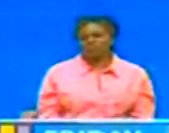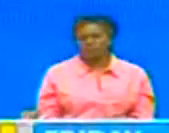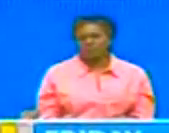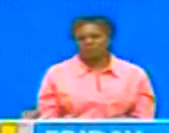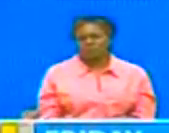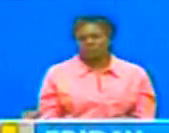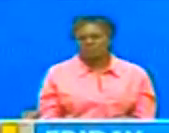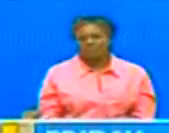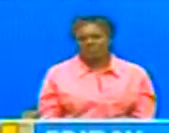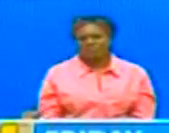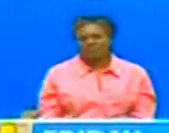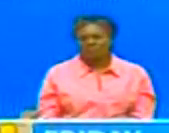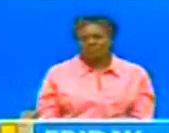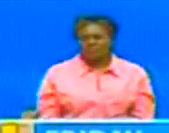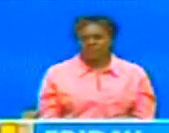Wow, okay.